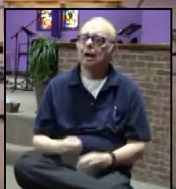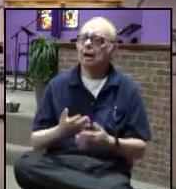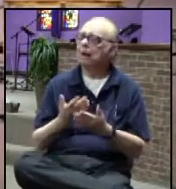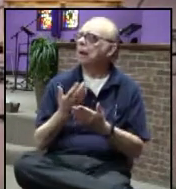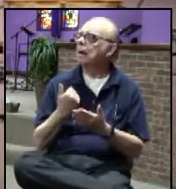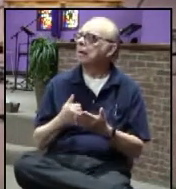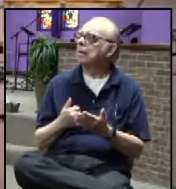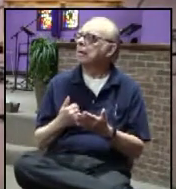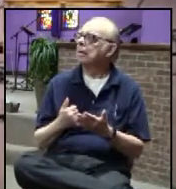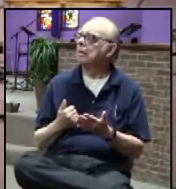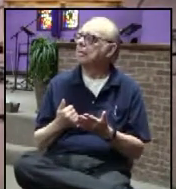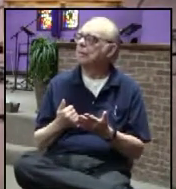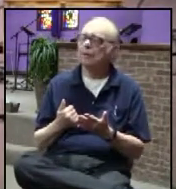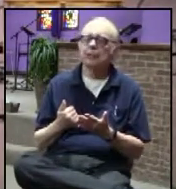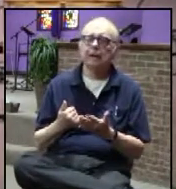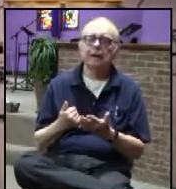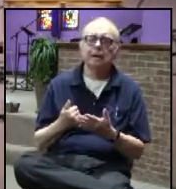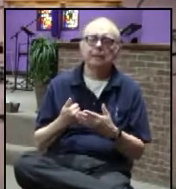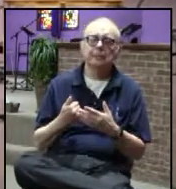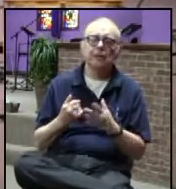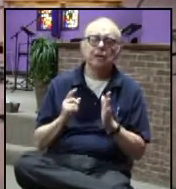before I'm showing it.